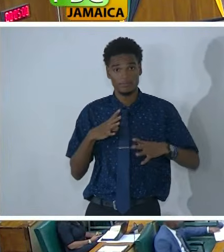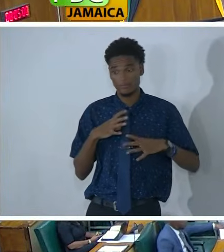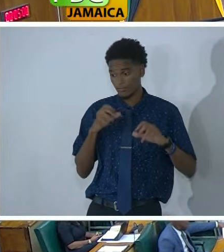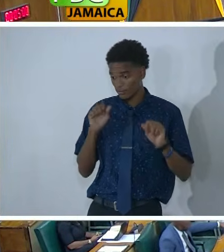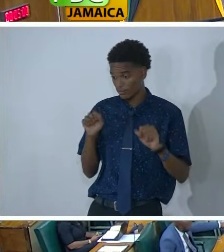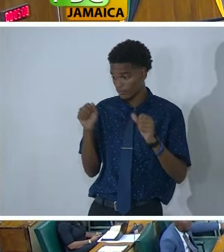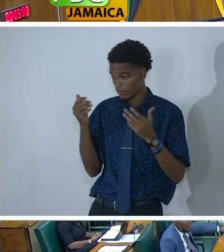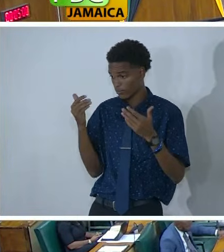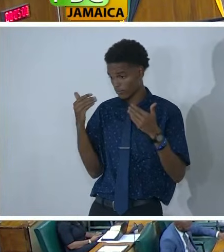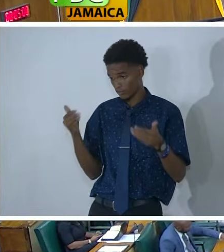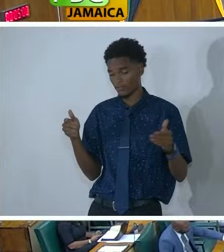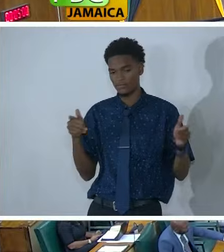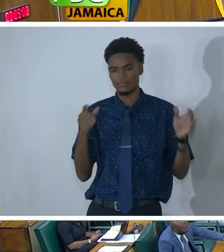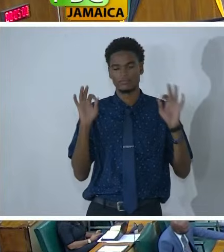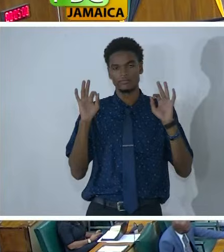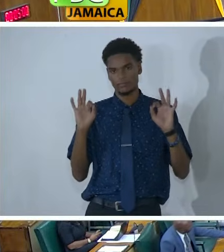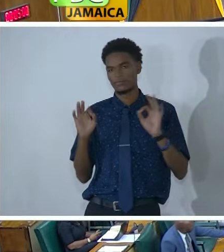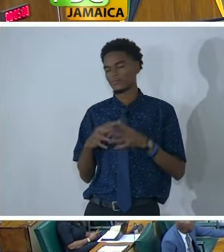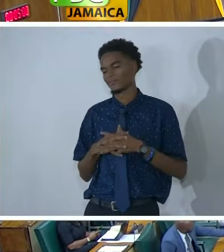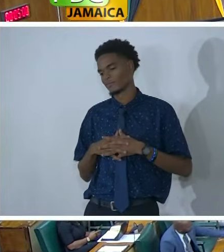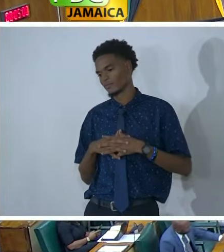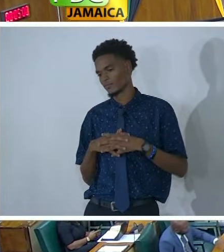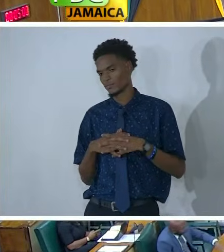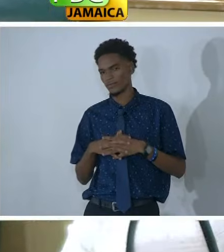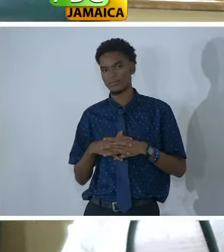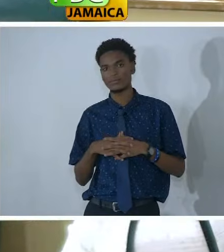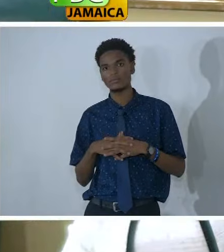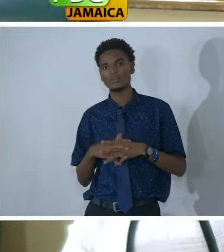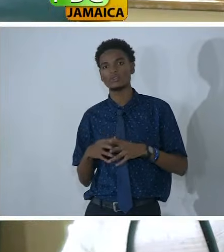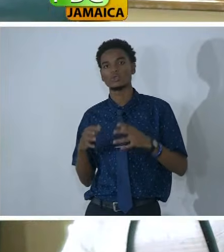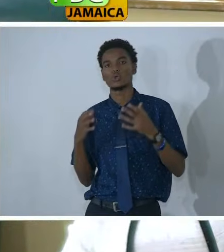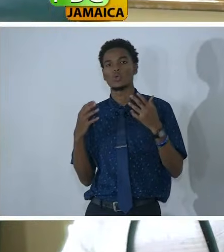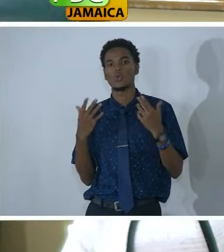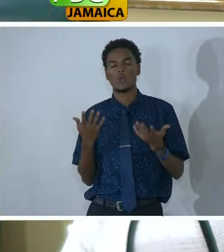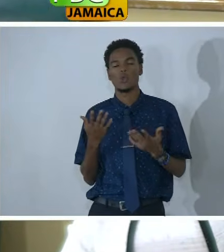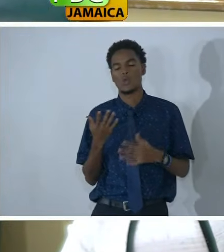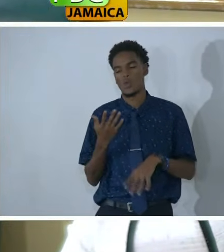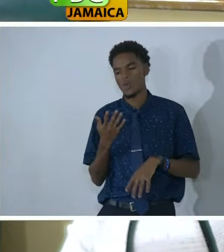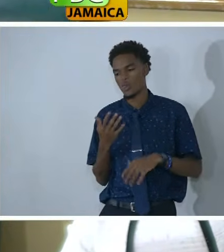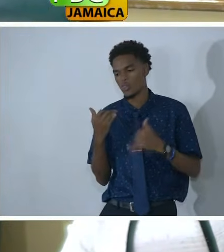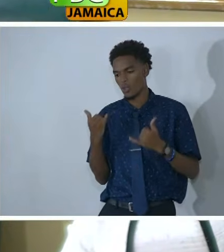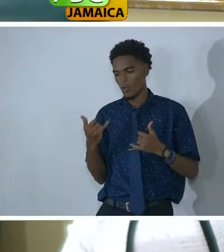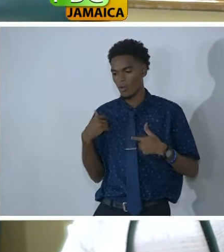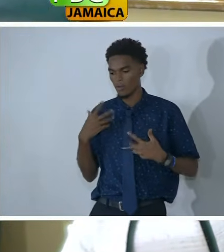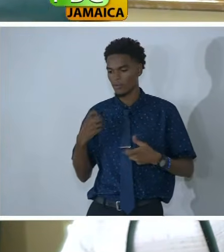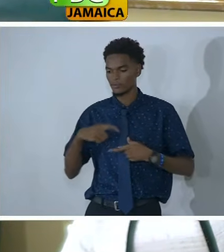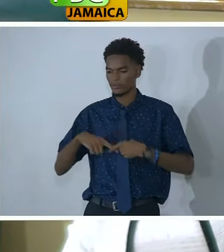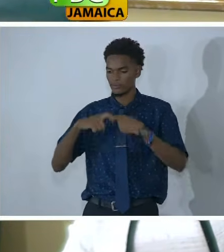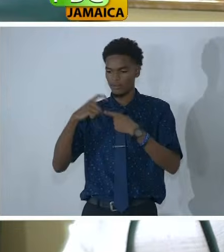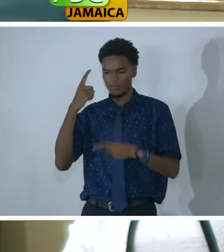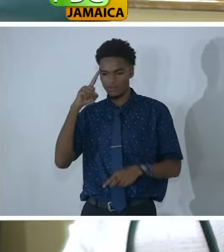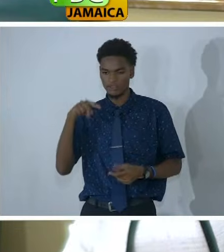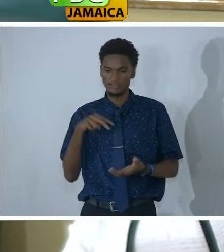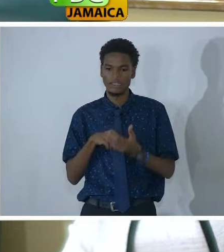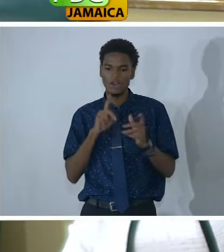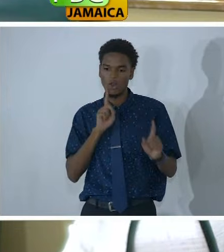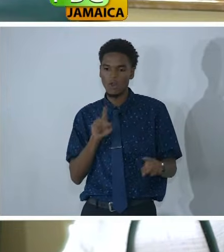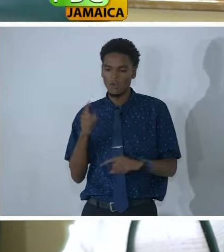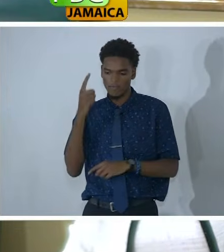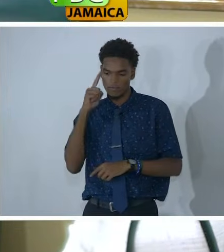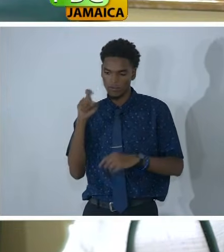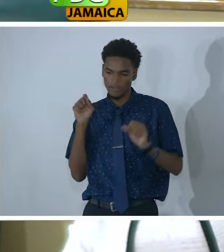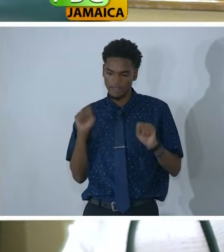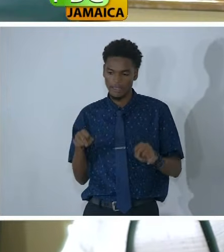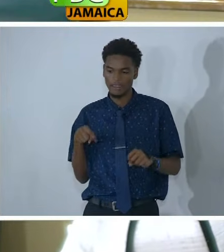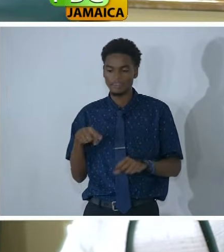Those against? The ayes have it. Madam Speaker, I now move for the suspension of the standing orders to enable me to take